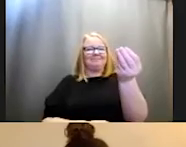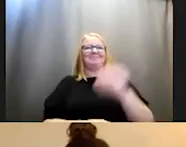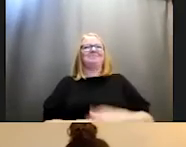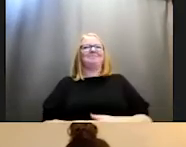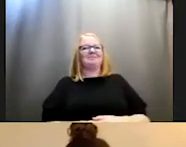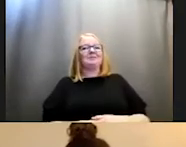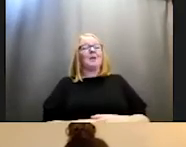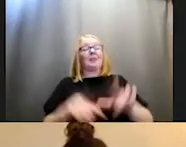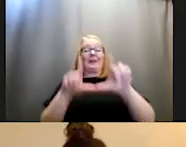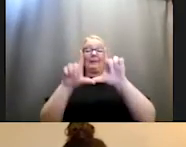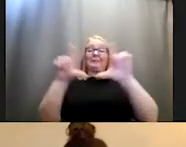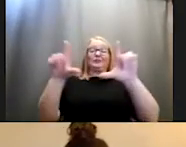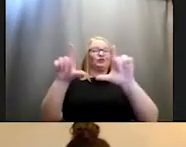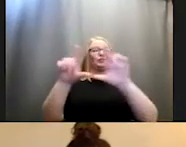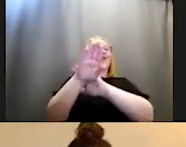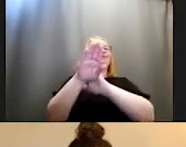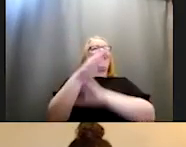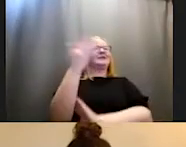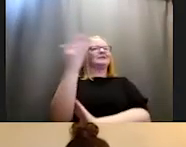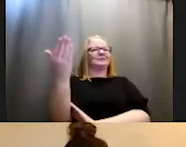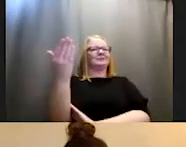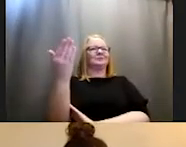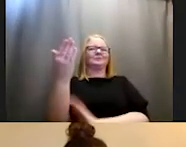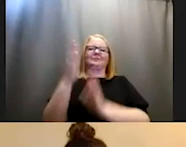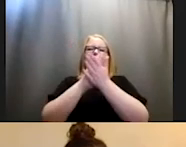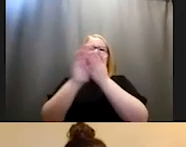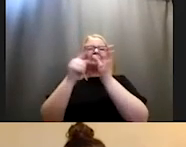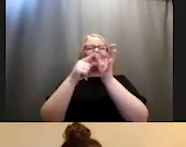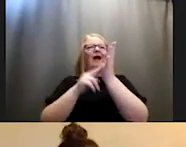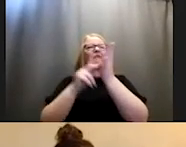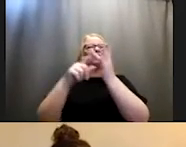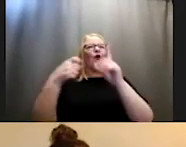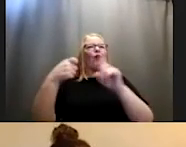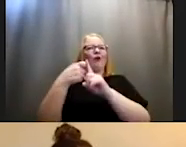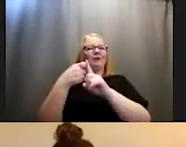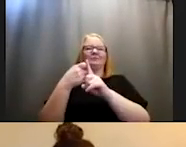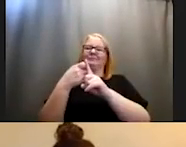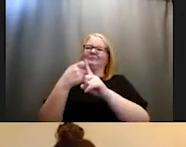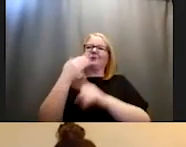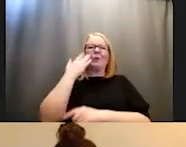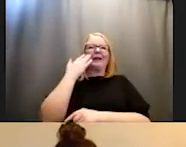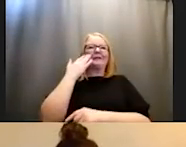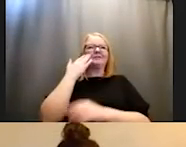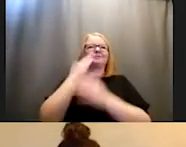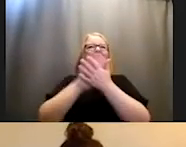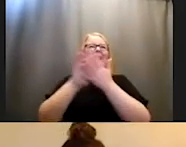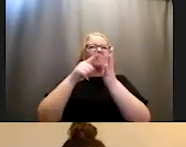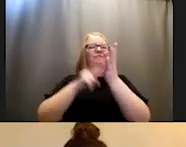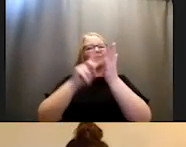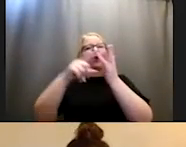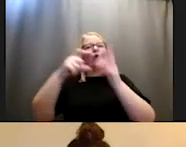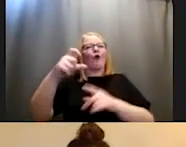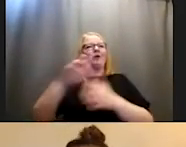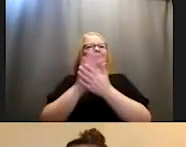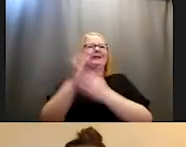is an advertisement for her perfume Havoc, which she released in 1974. Again, with the tagline, "A perfume and cologne